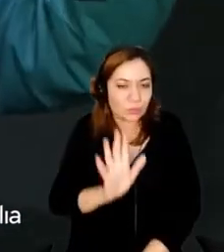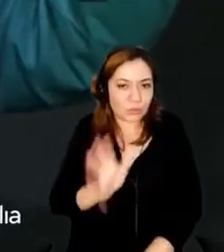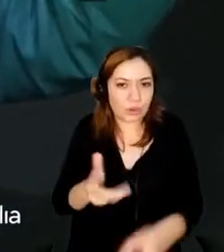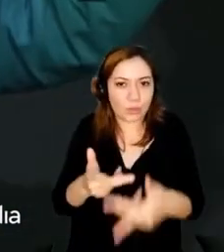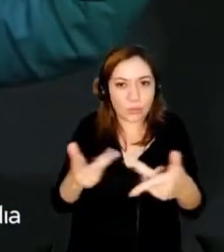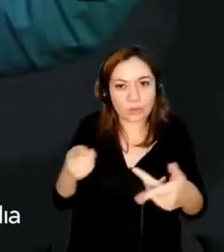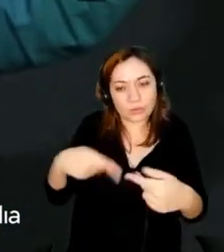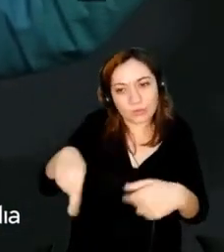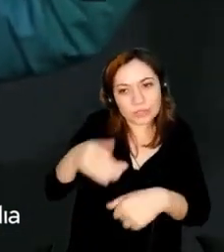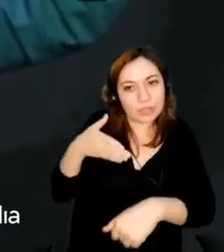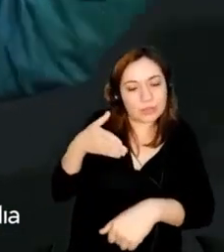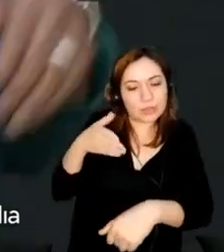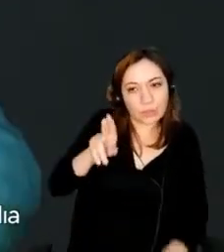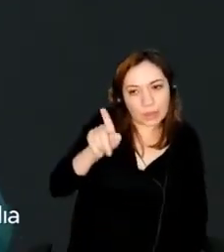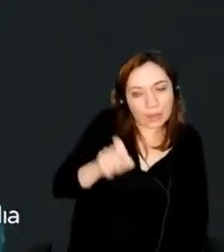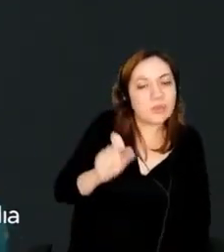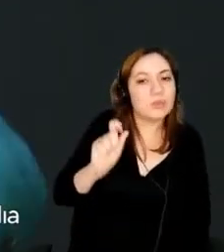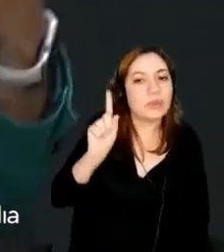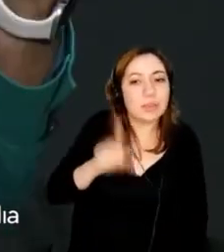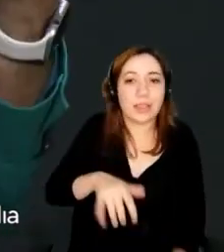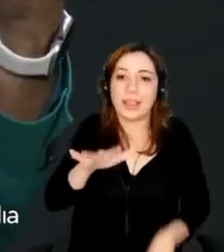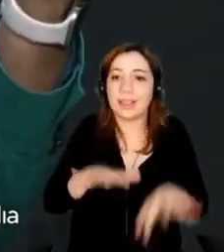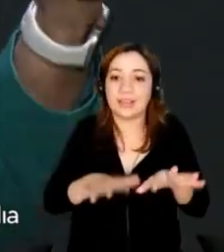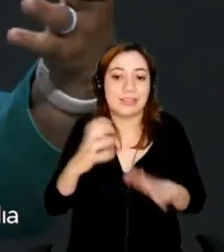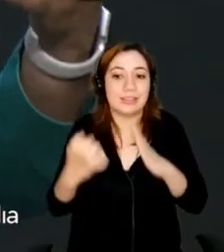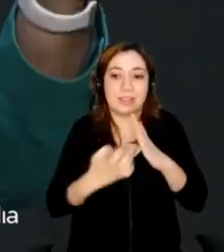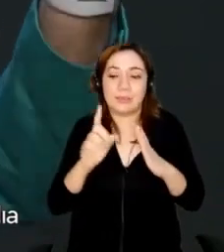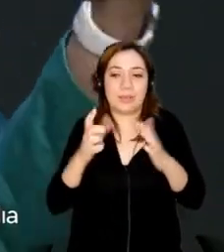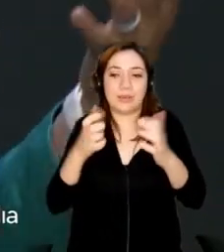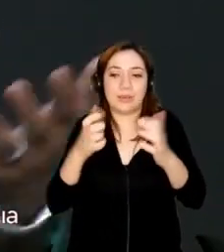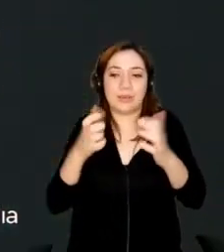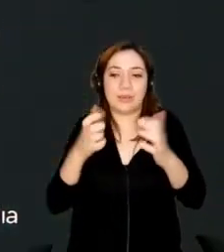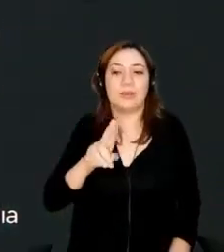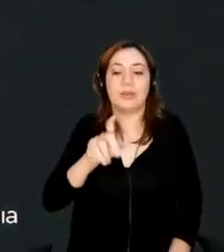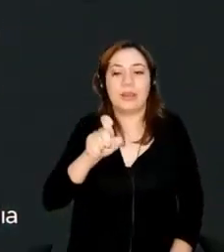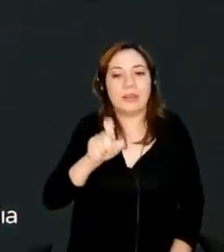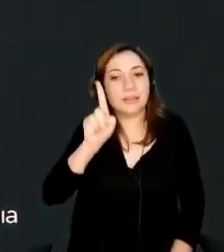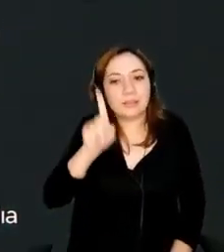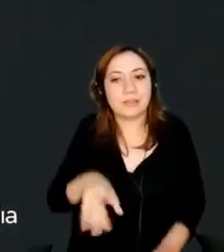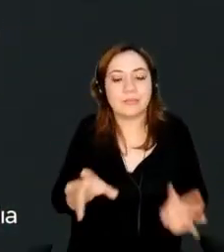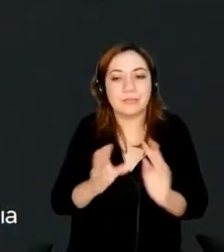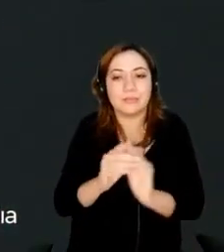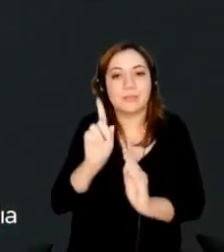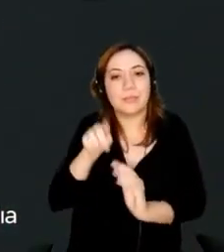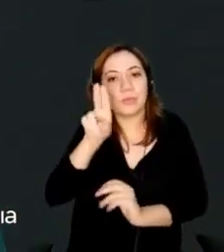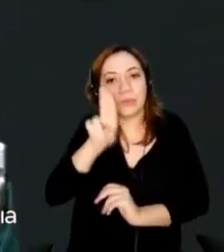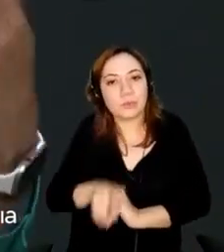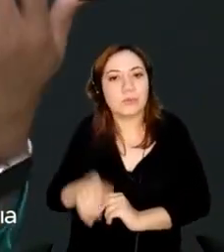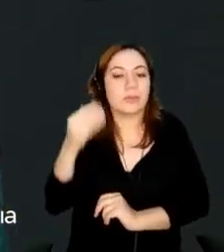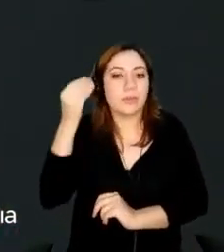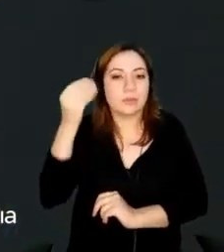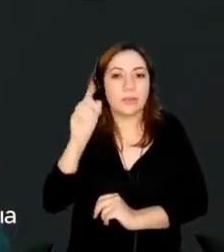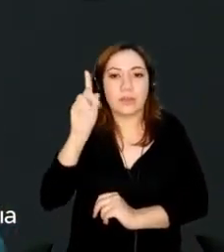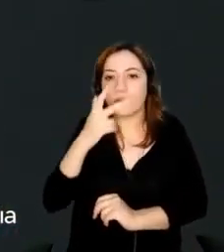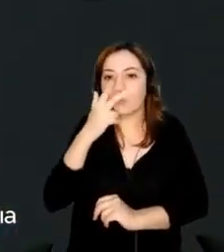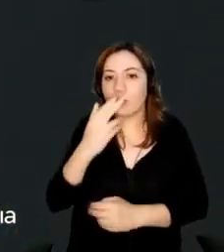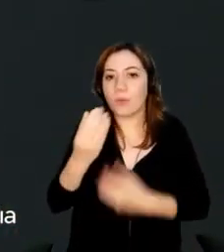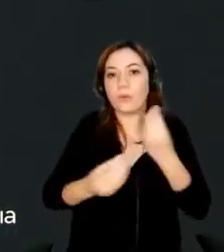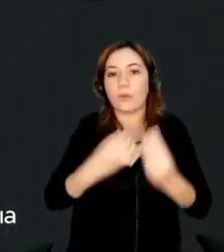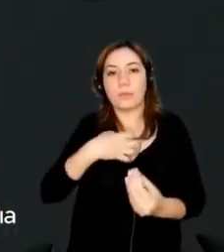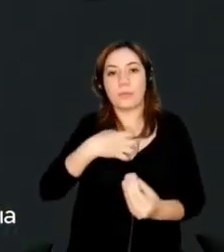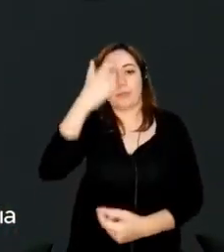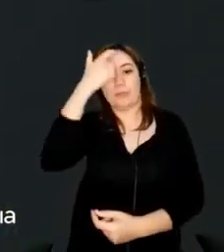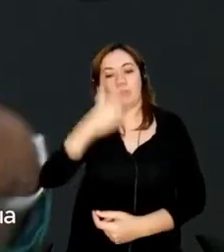company, I still have to explain that, right? UX, user experience, it's the actual design of the usability of people using an app, right? So how do people use that app,